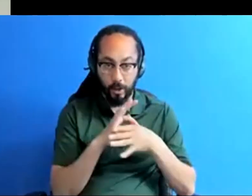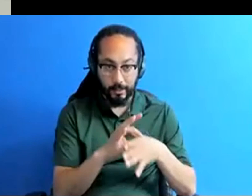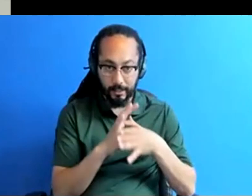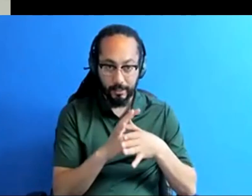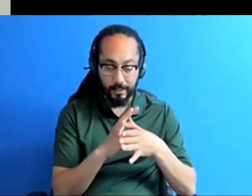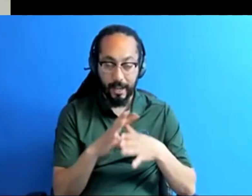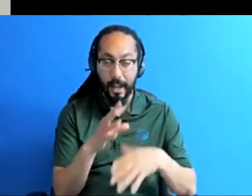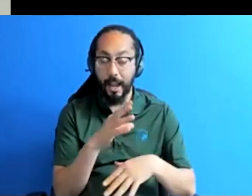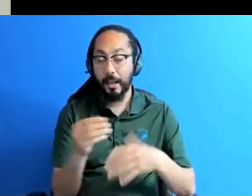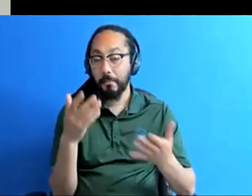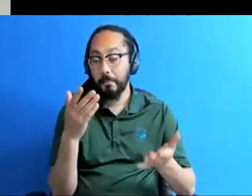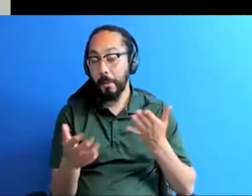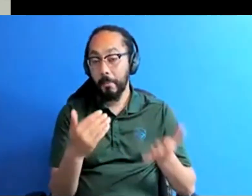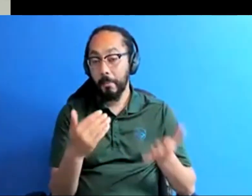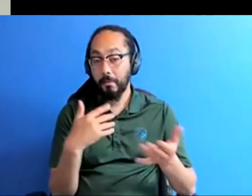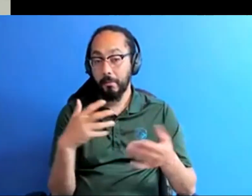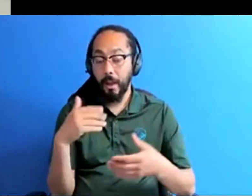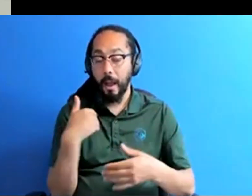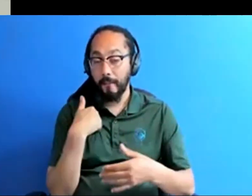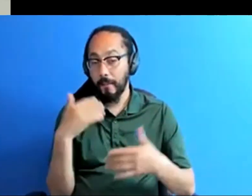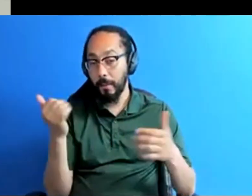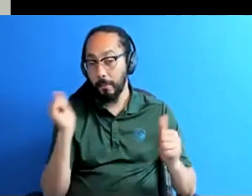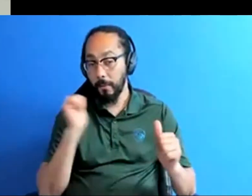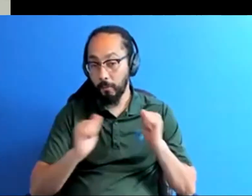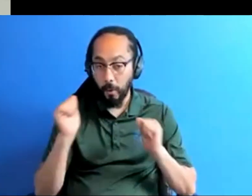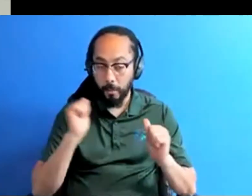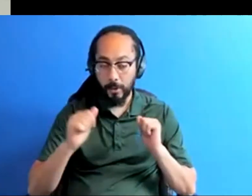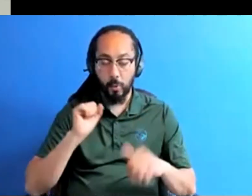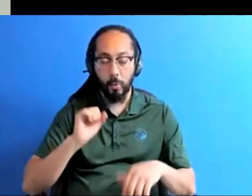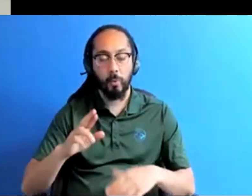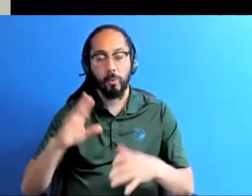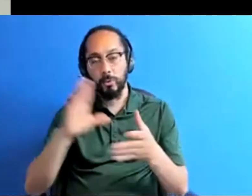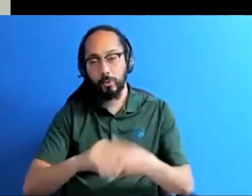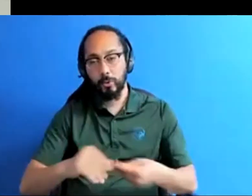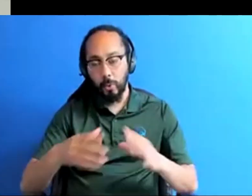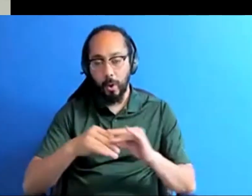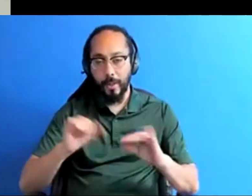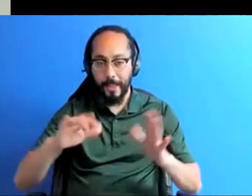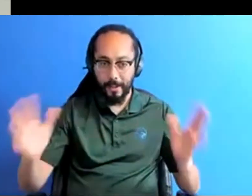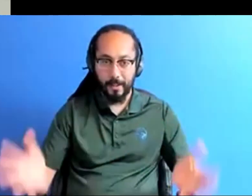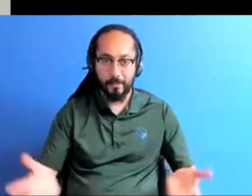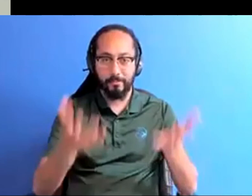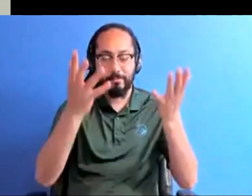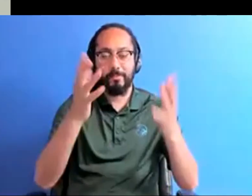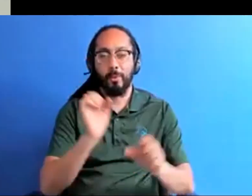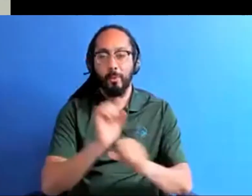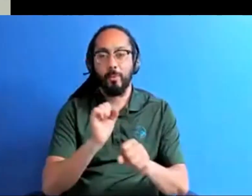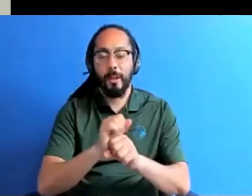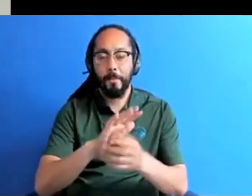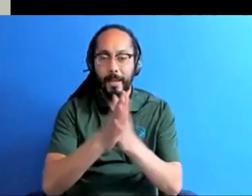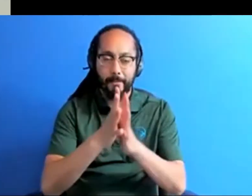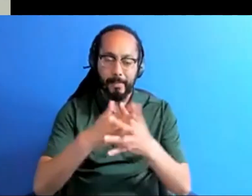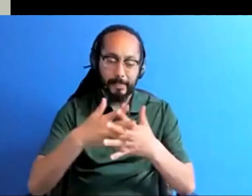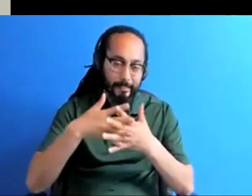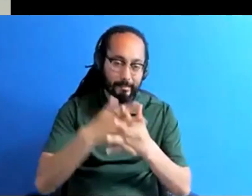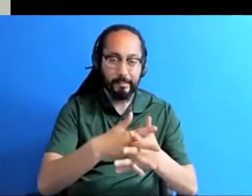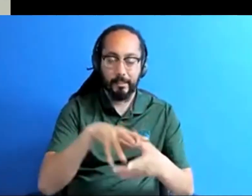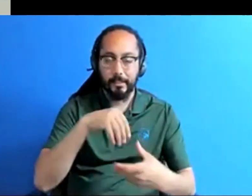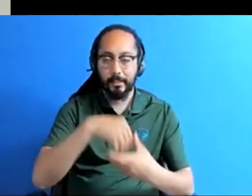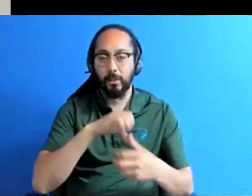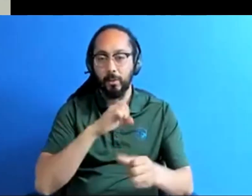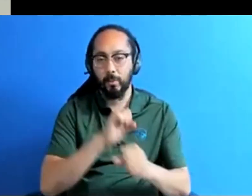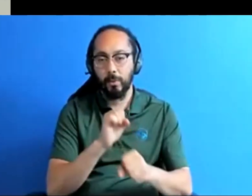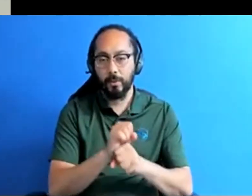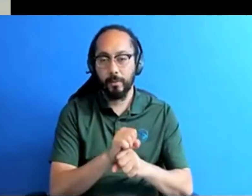having a performance or narrative that enhances the work, that becomes intrinsic to the work. So I